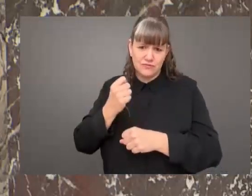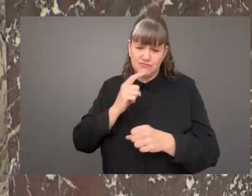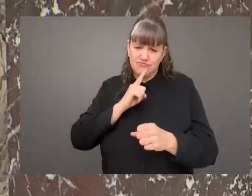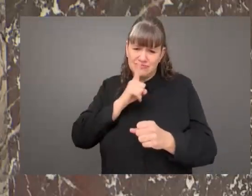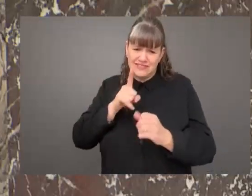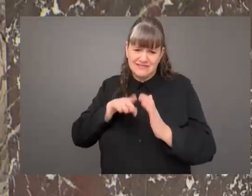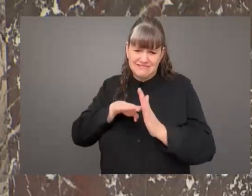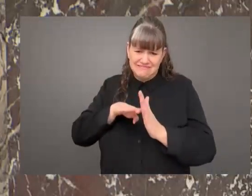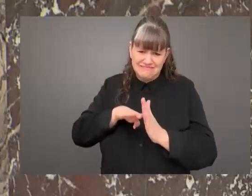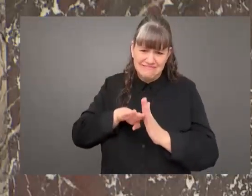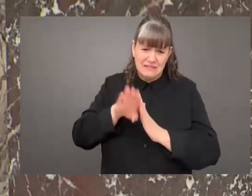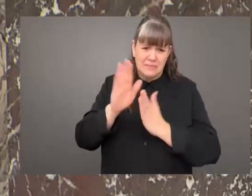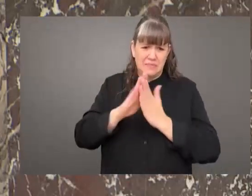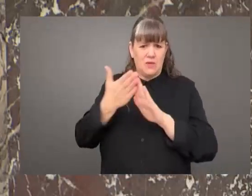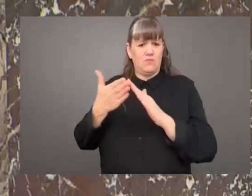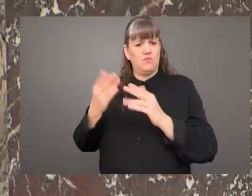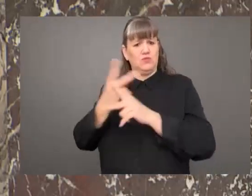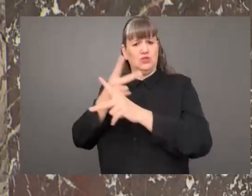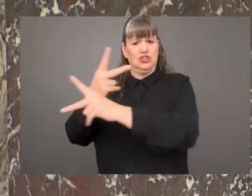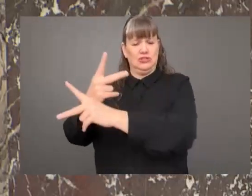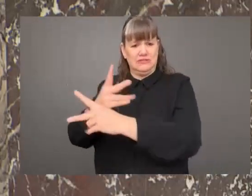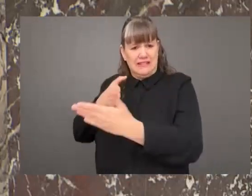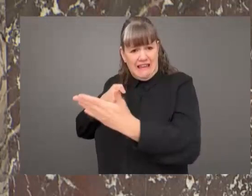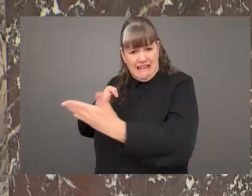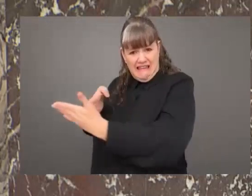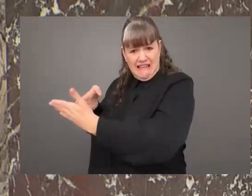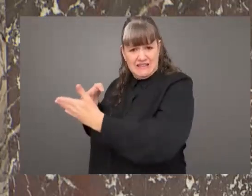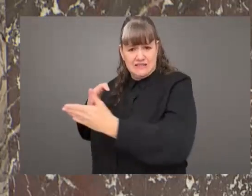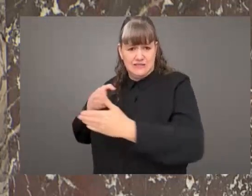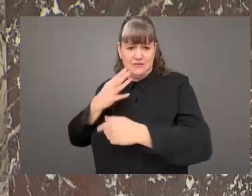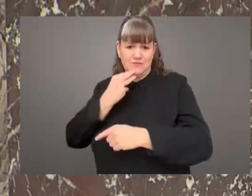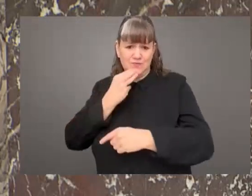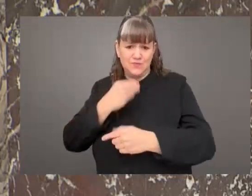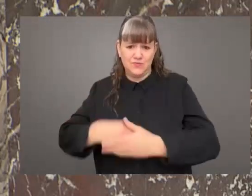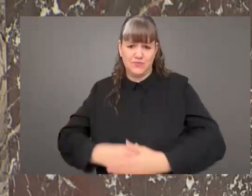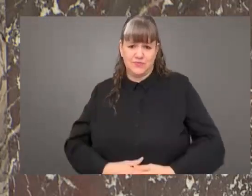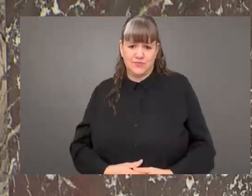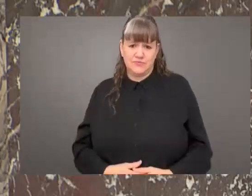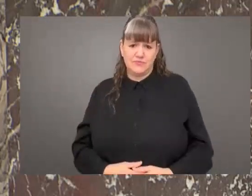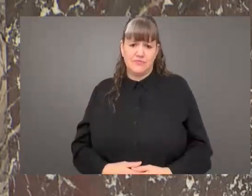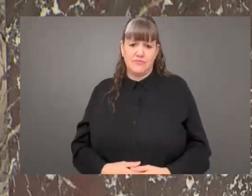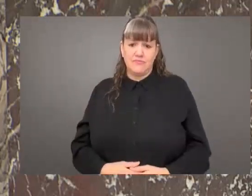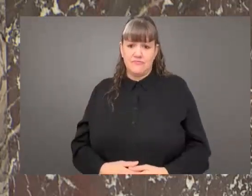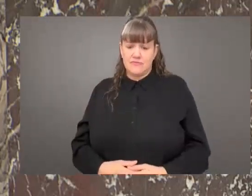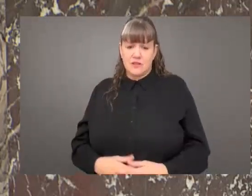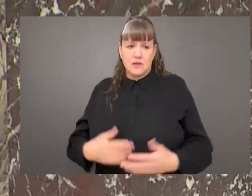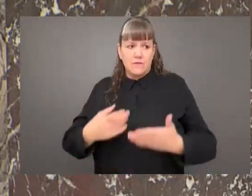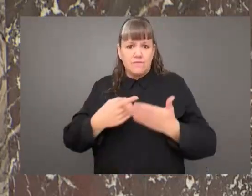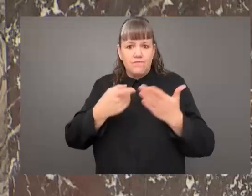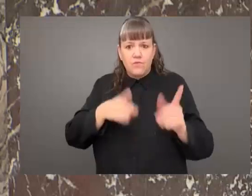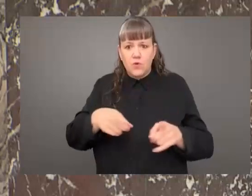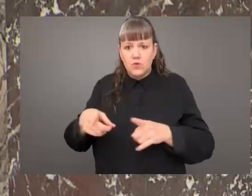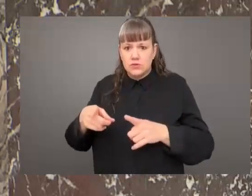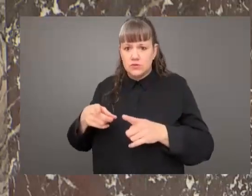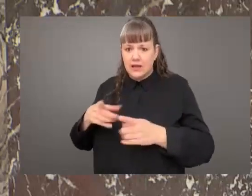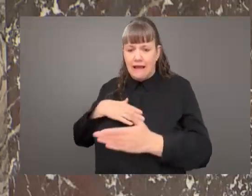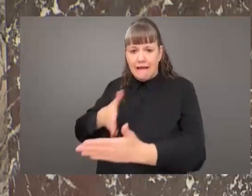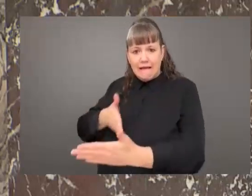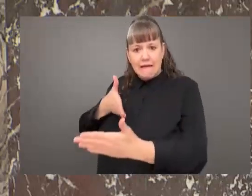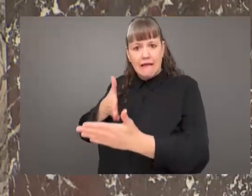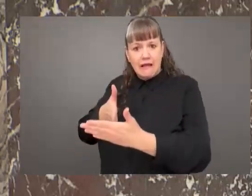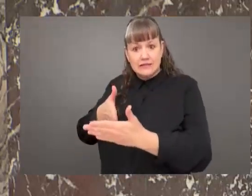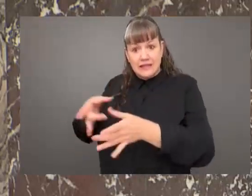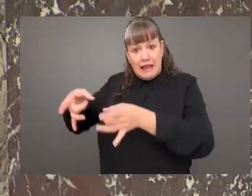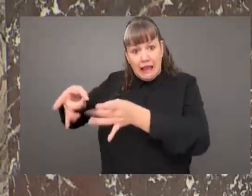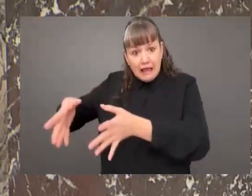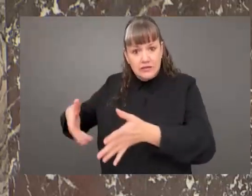incidences. We, of course, stand against hate and racism and anti-Semitism. We've said that many